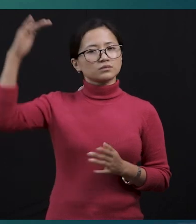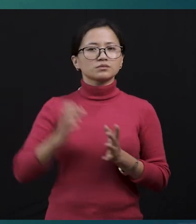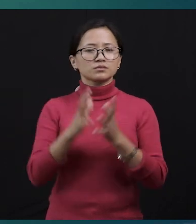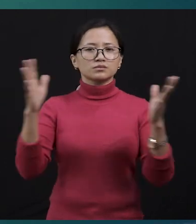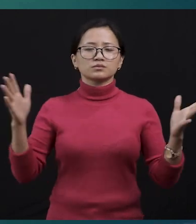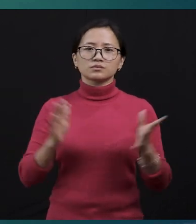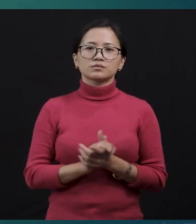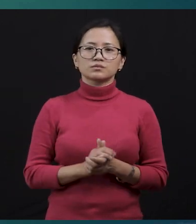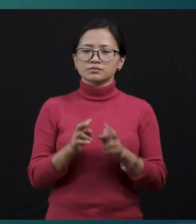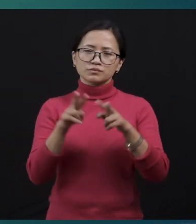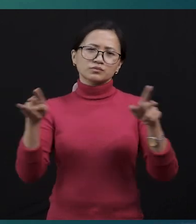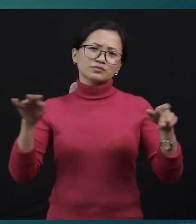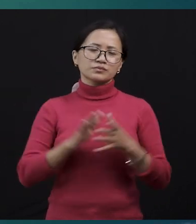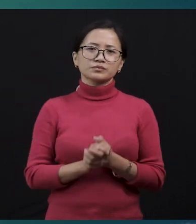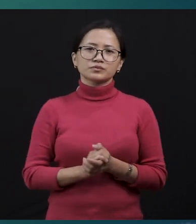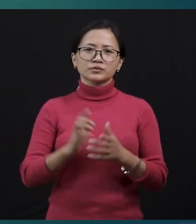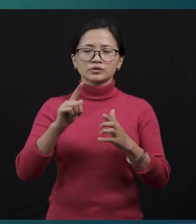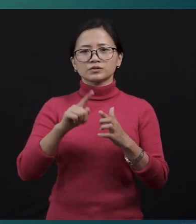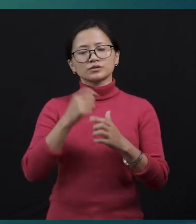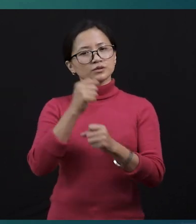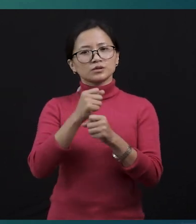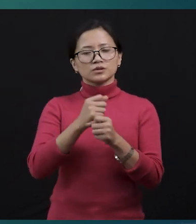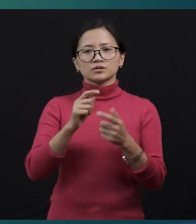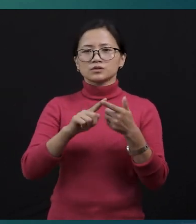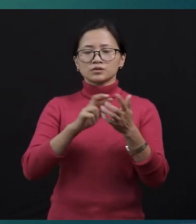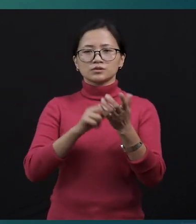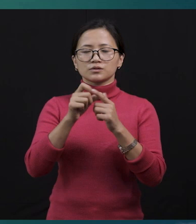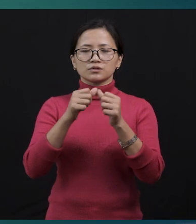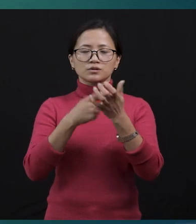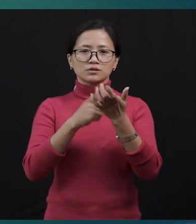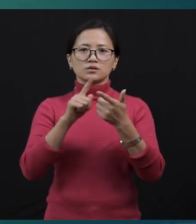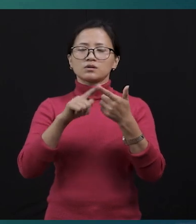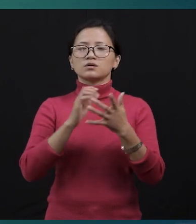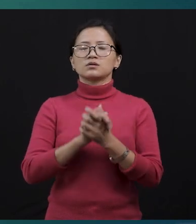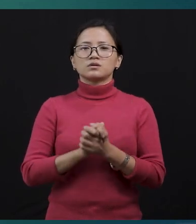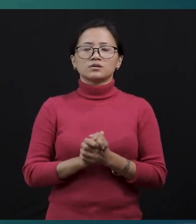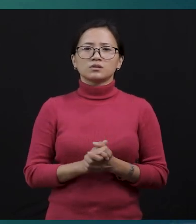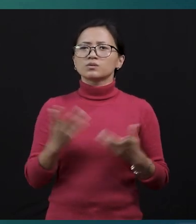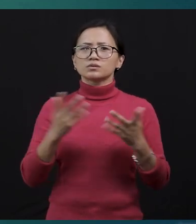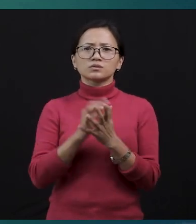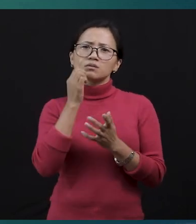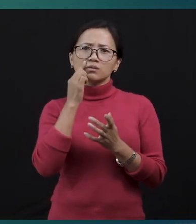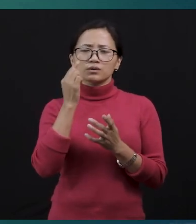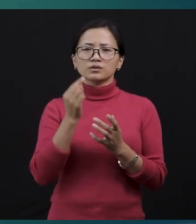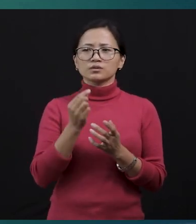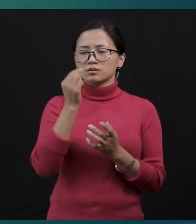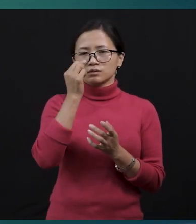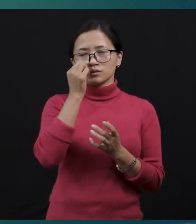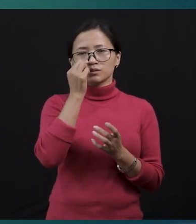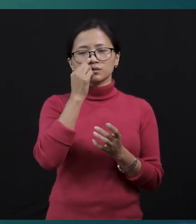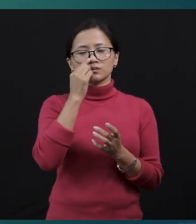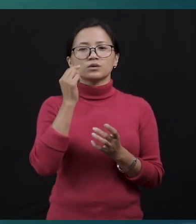there cannot be differentiation in gender. When you want to go for something, whether you are a boy or a girl, a lady or a